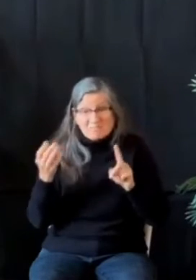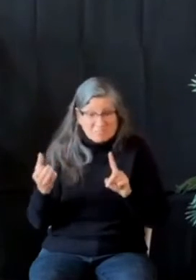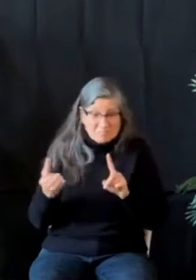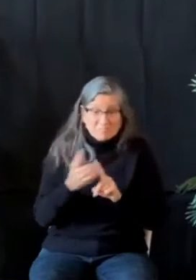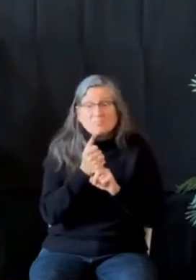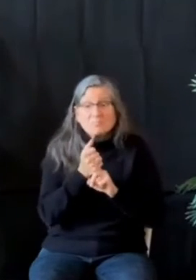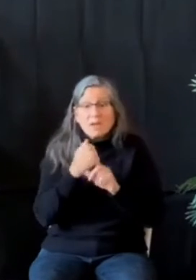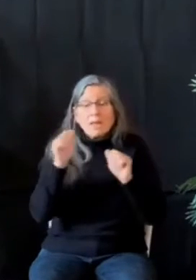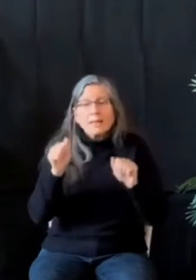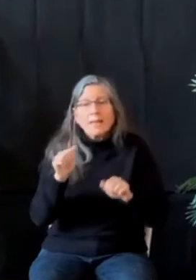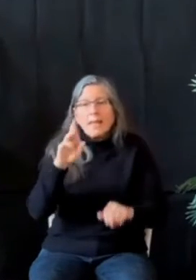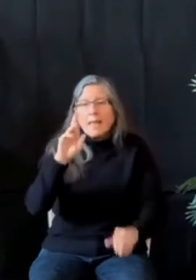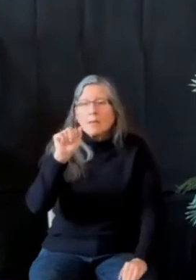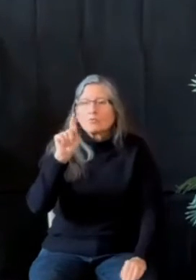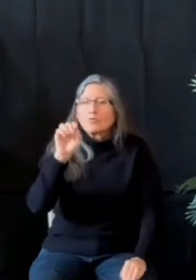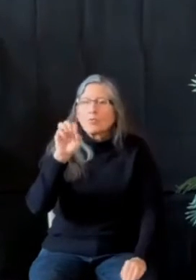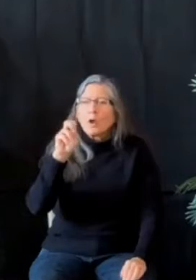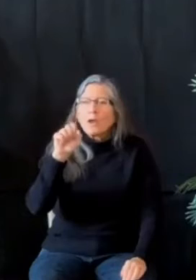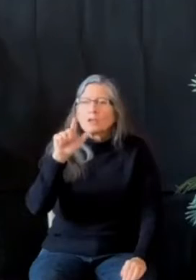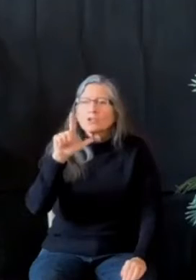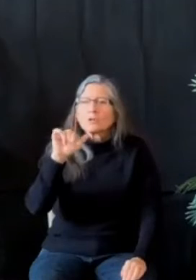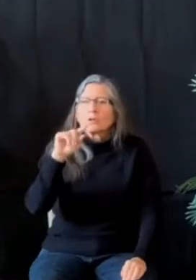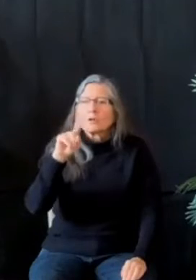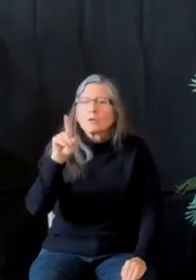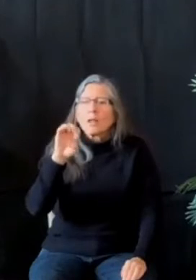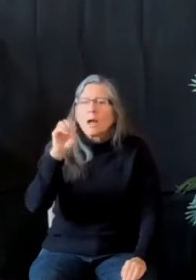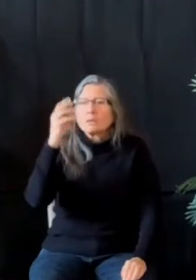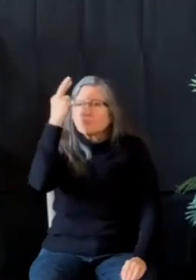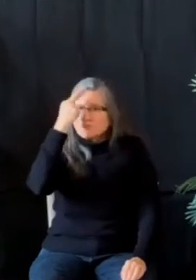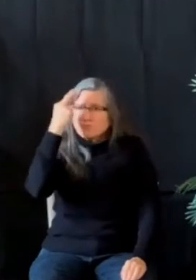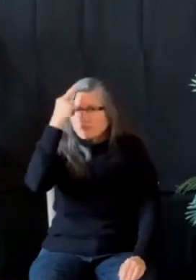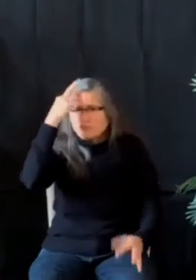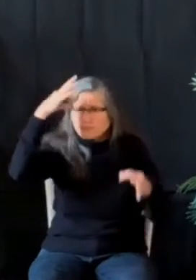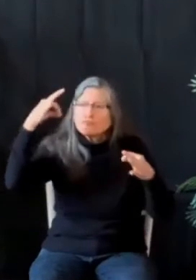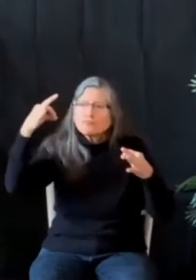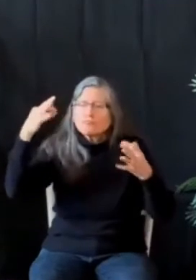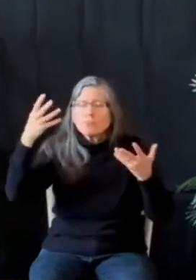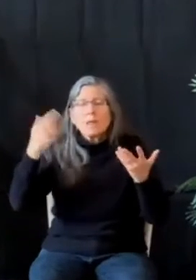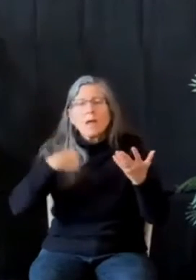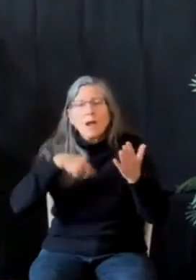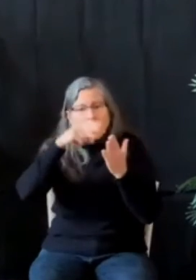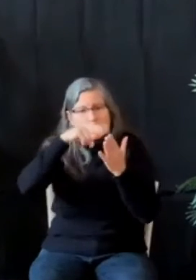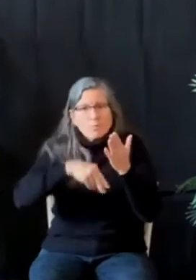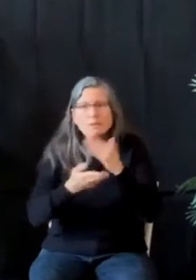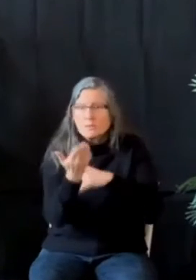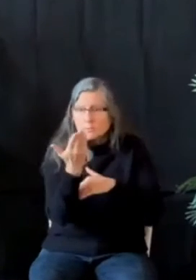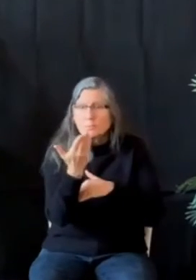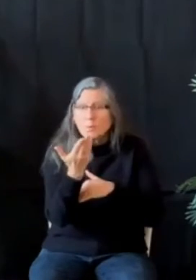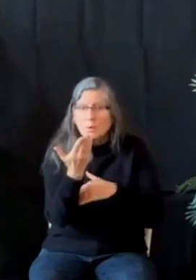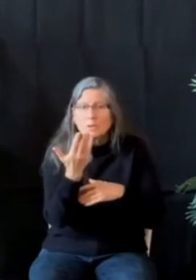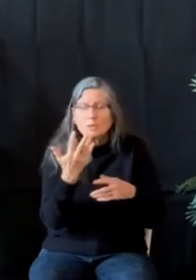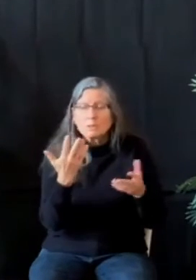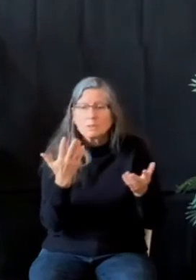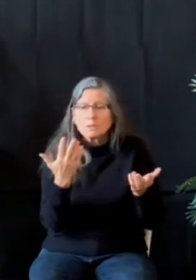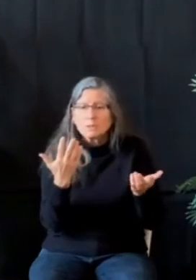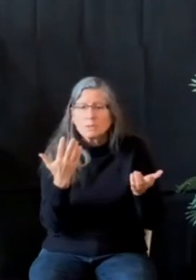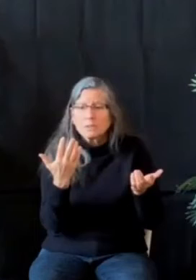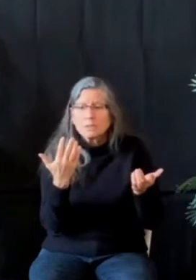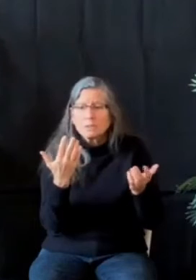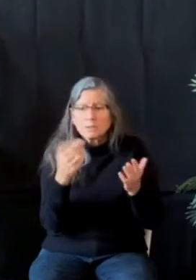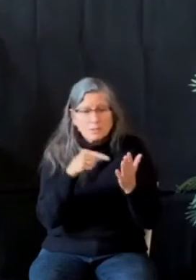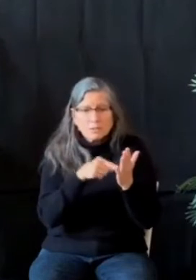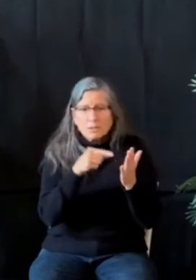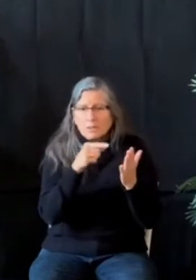can rationalize it. We just rationalize it. I read this morning in